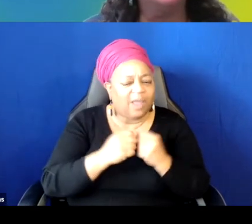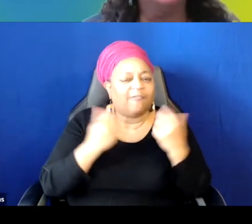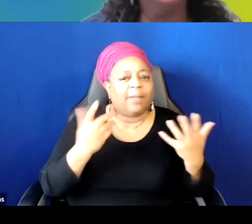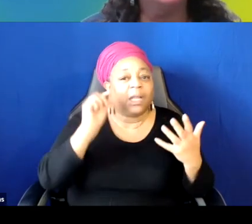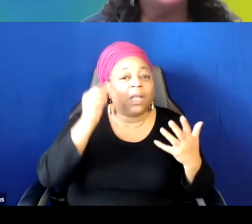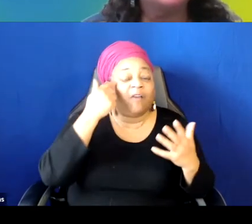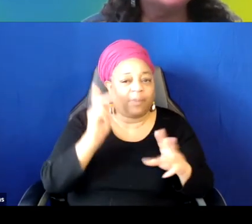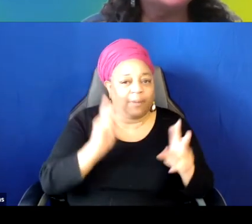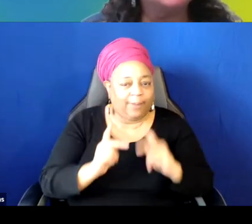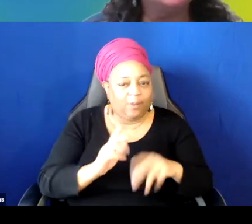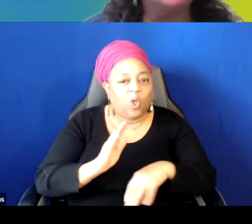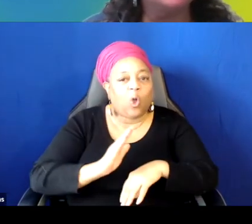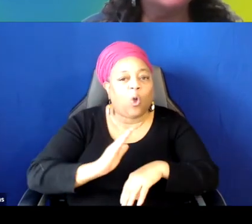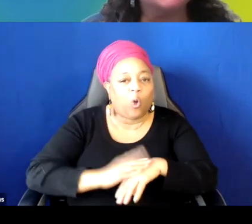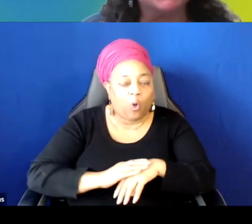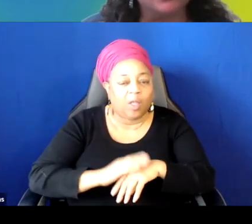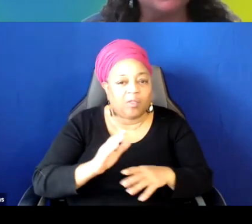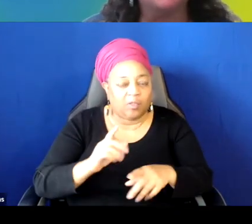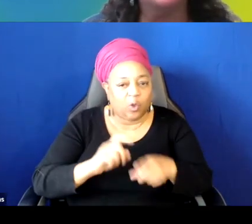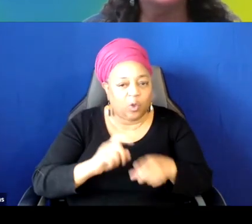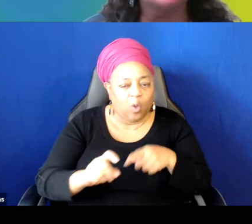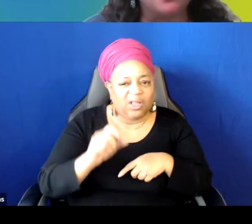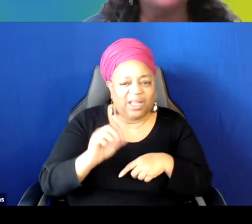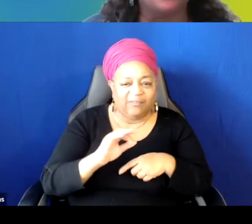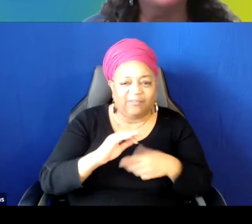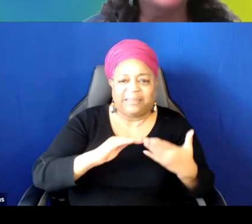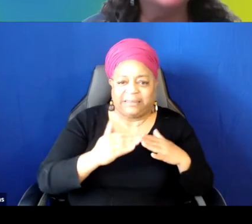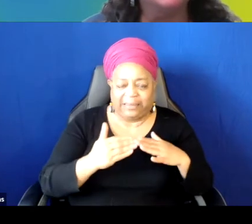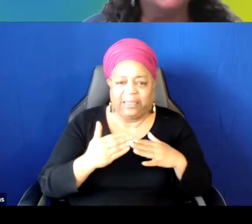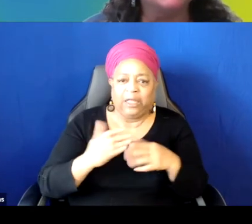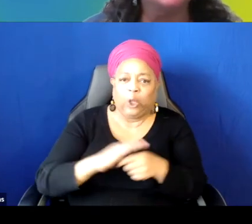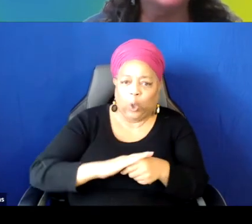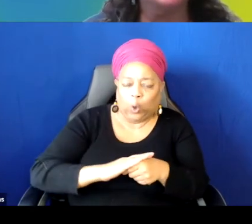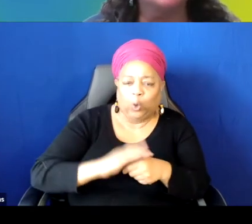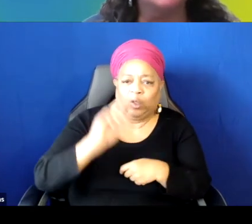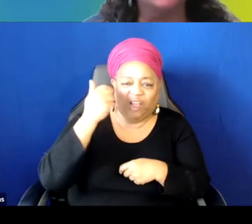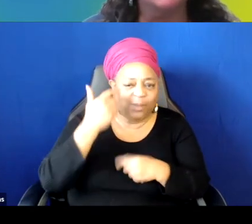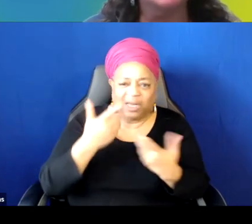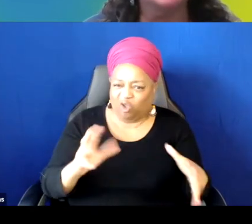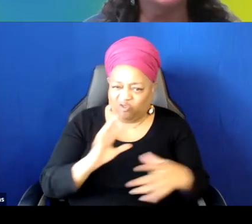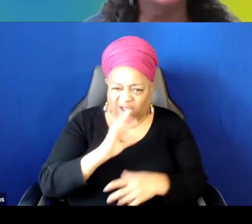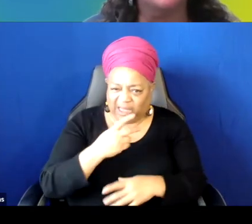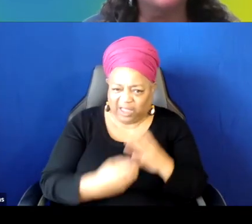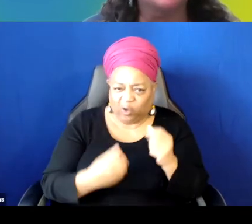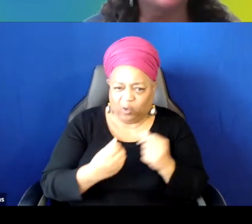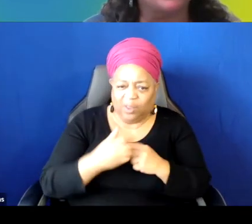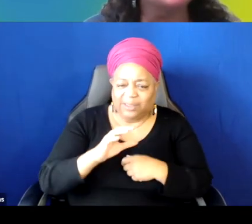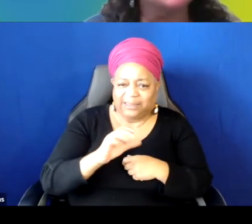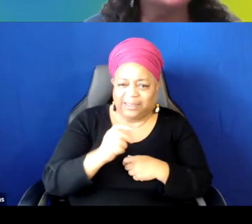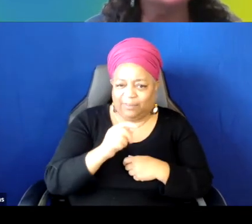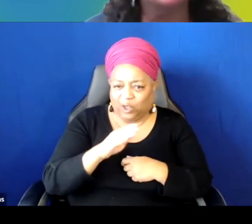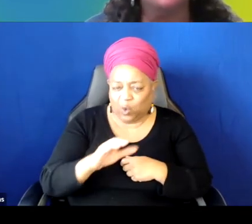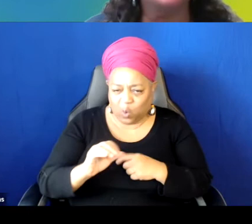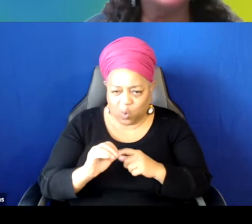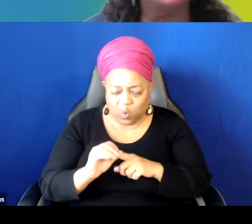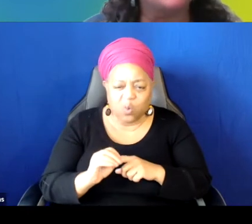call. If city governments, local governments are not already engaged with community organization, brownfield